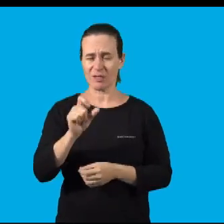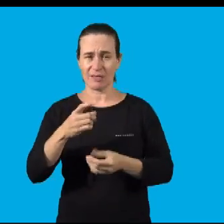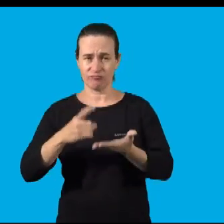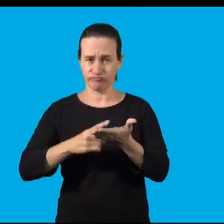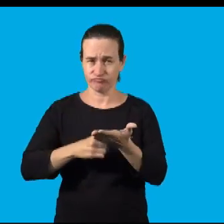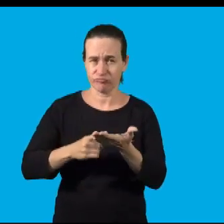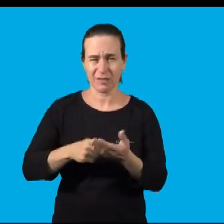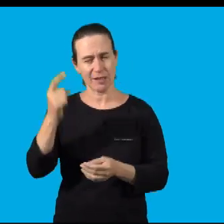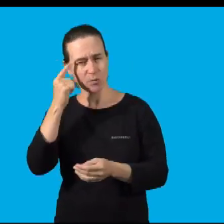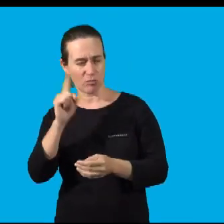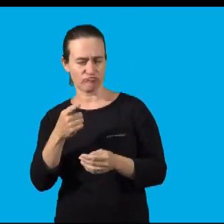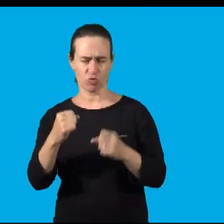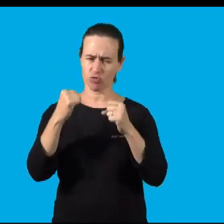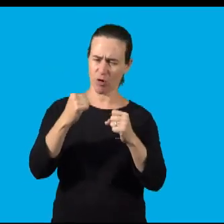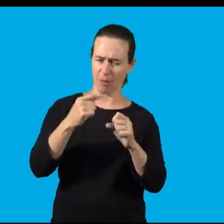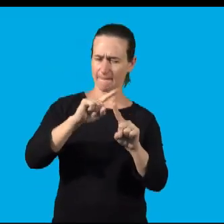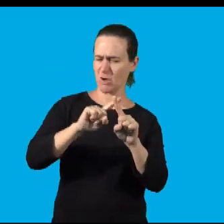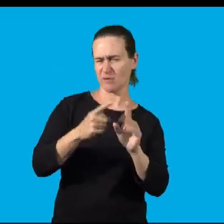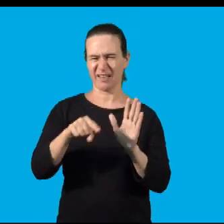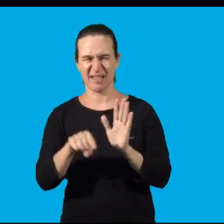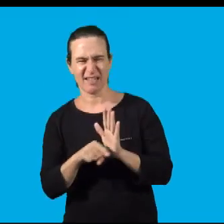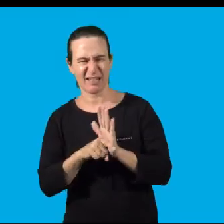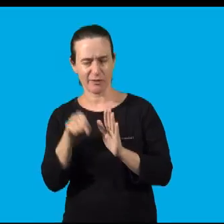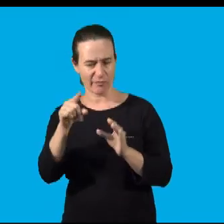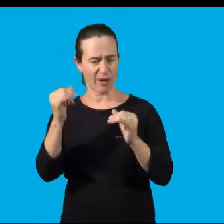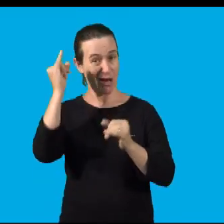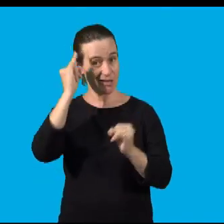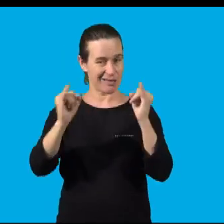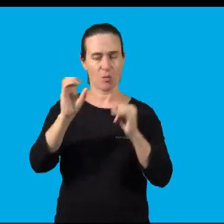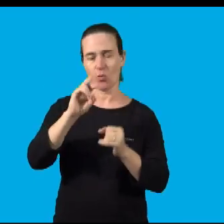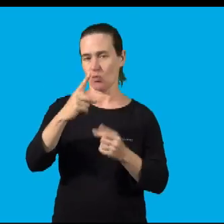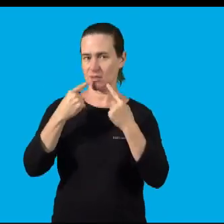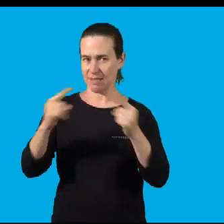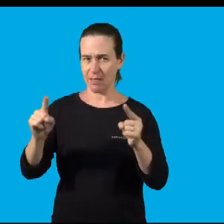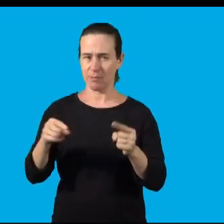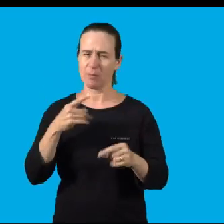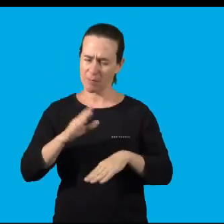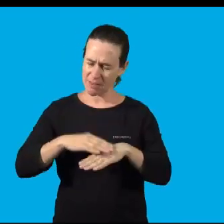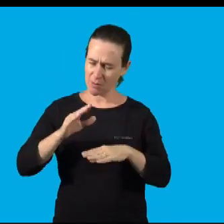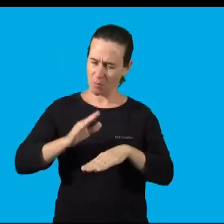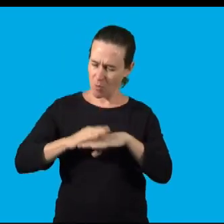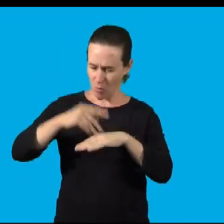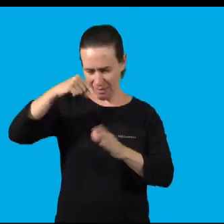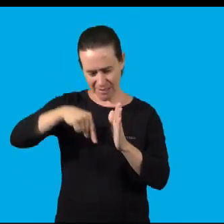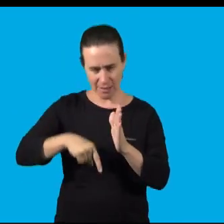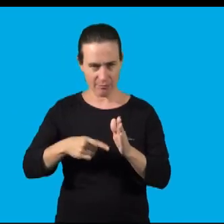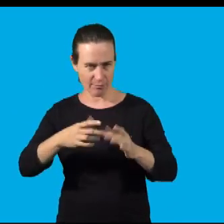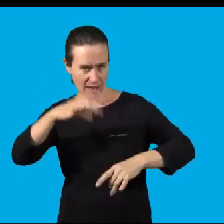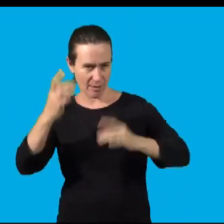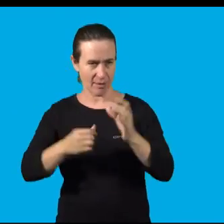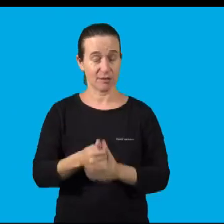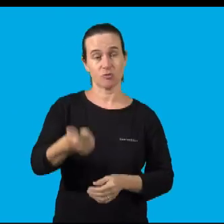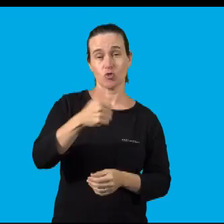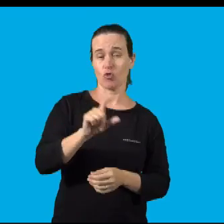Critically discuss, to weigh up the strengths and weaknesses of an idea or statement and examine it in detail.